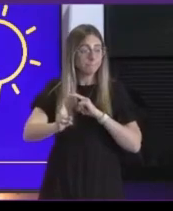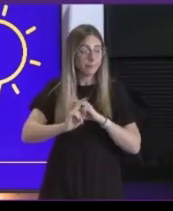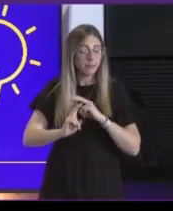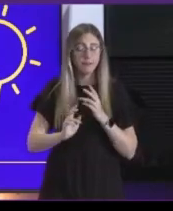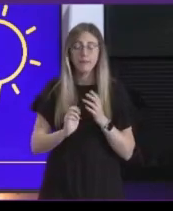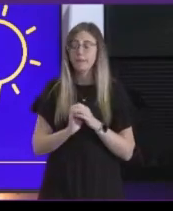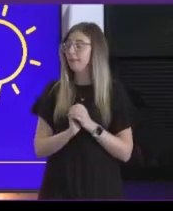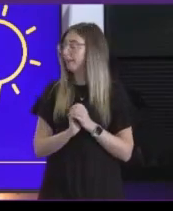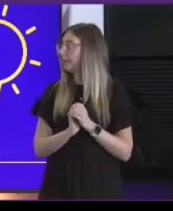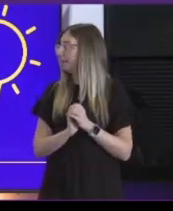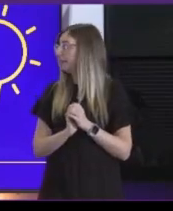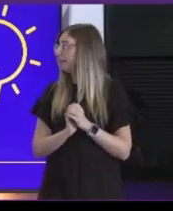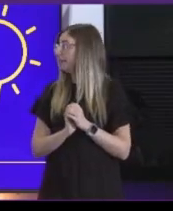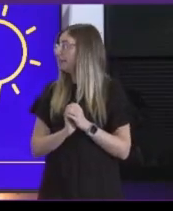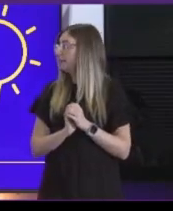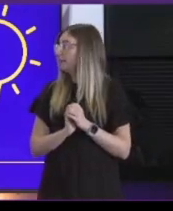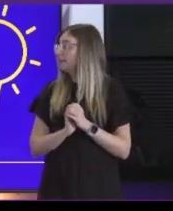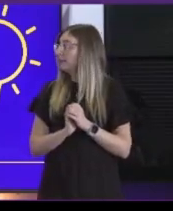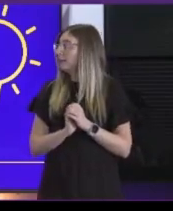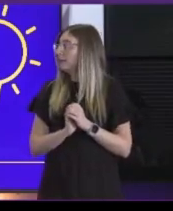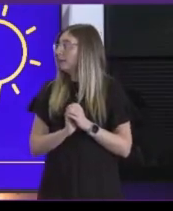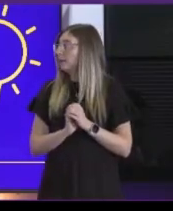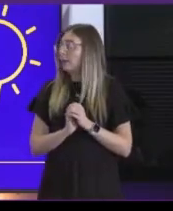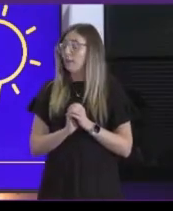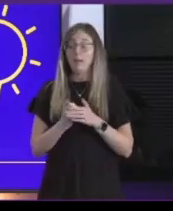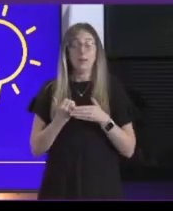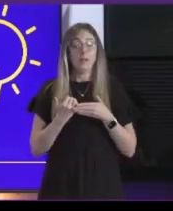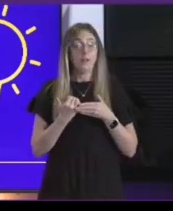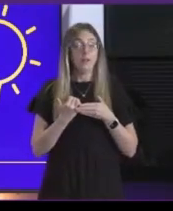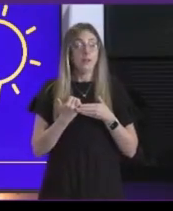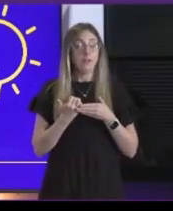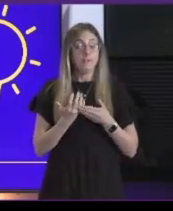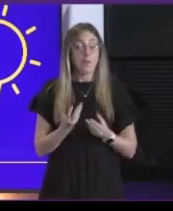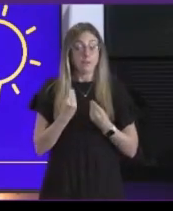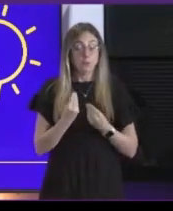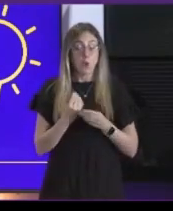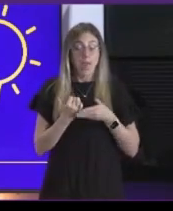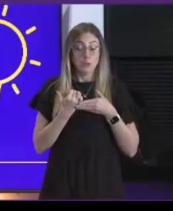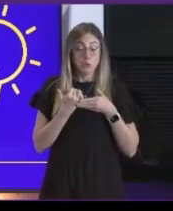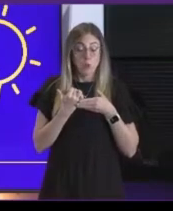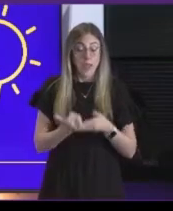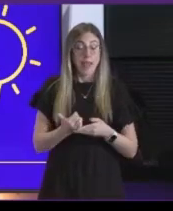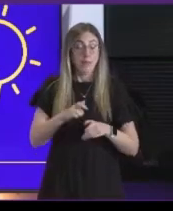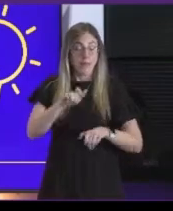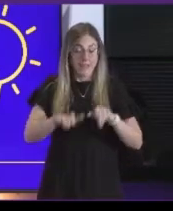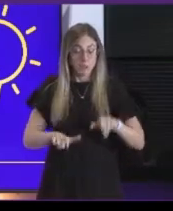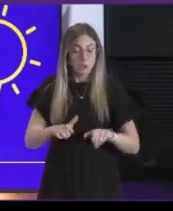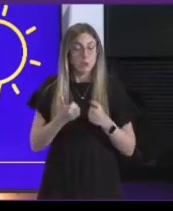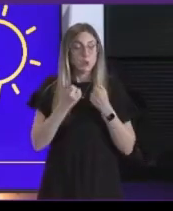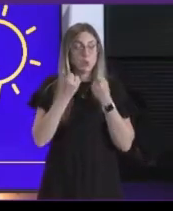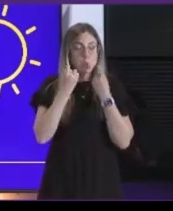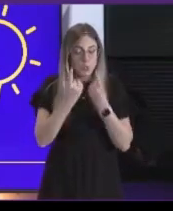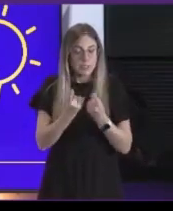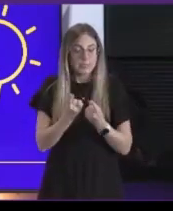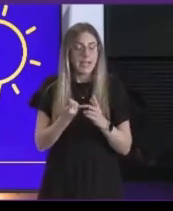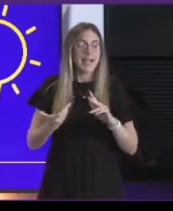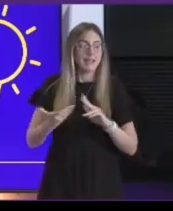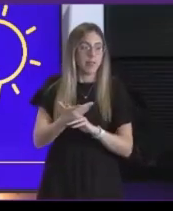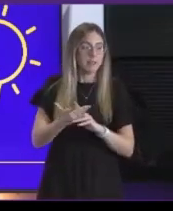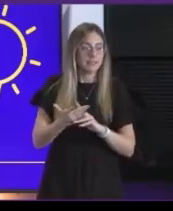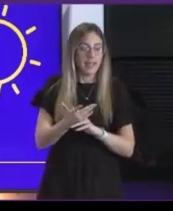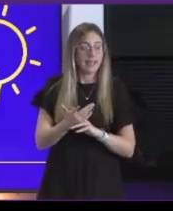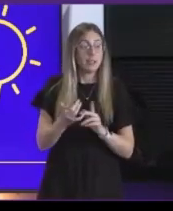and events to help students that were going through computer science, that were learning about accessibility, also come to